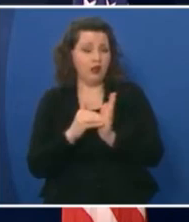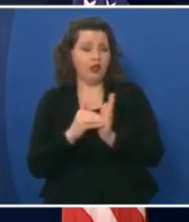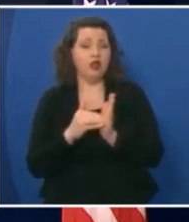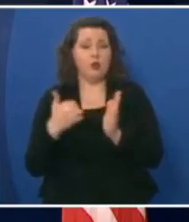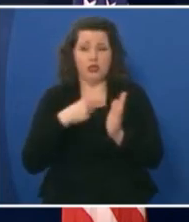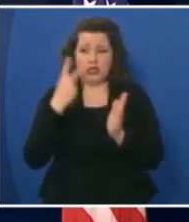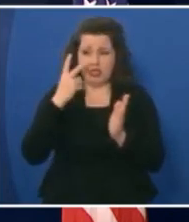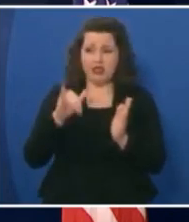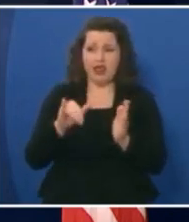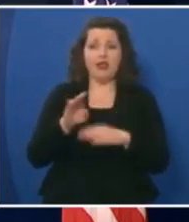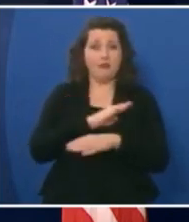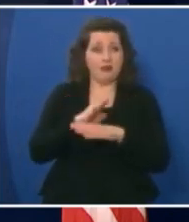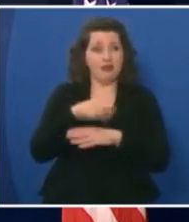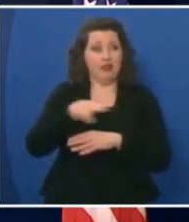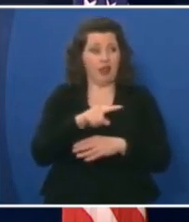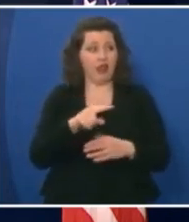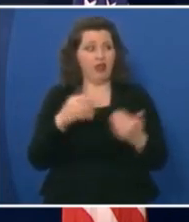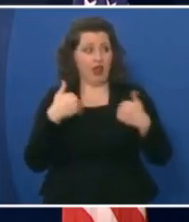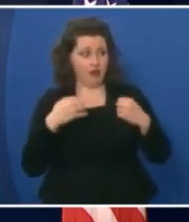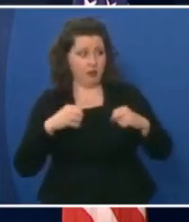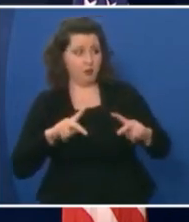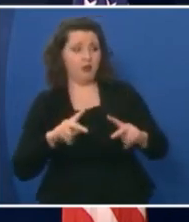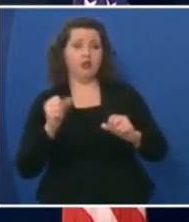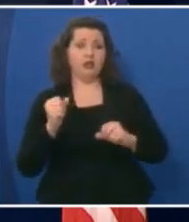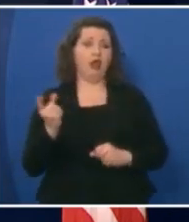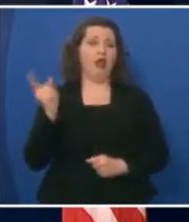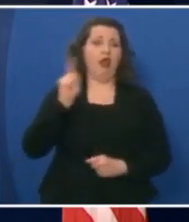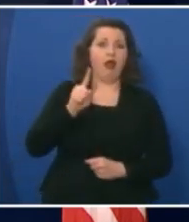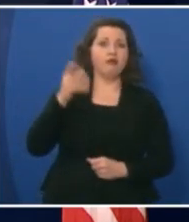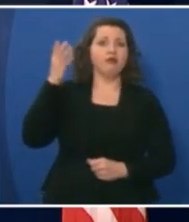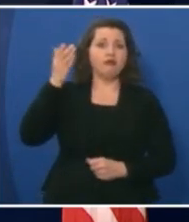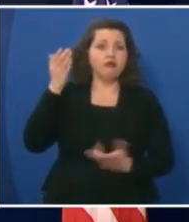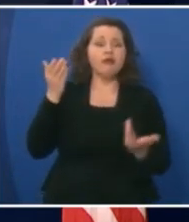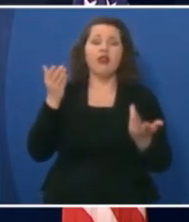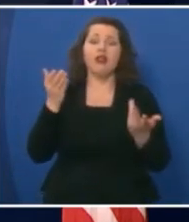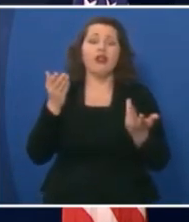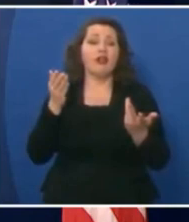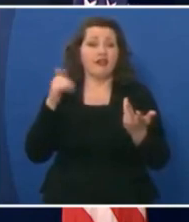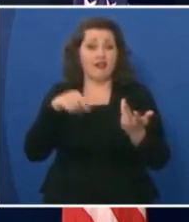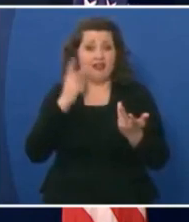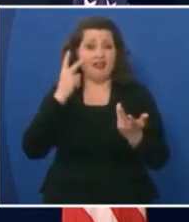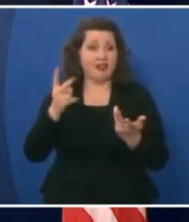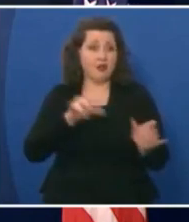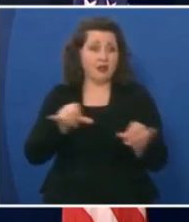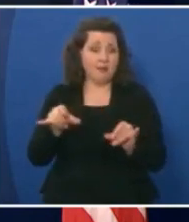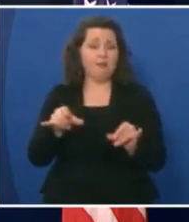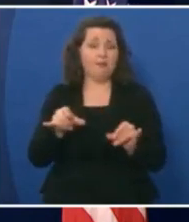Our businesses that have had the chance to come on and talk to Iowans have certainly seen that too. So